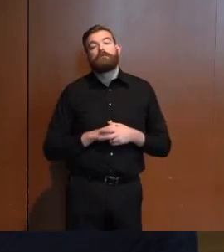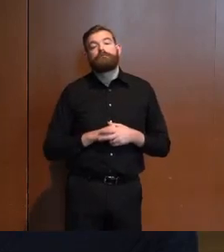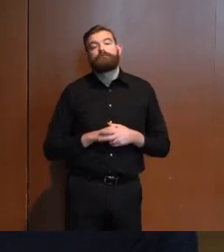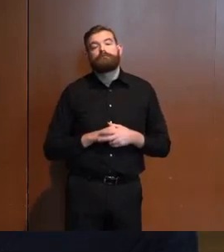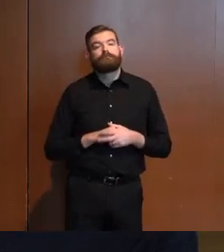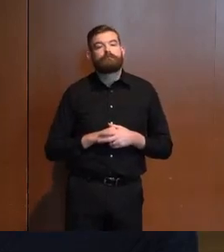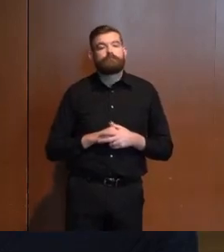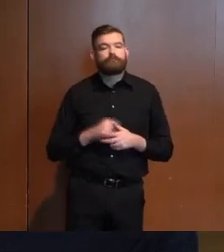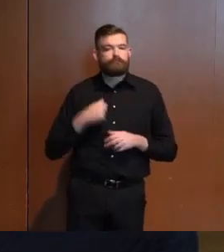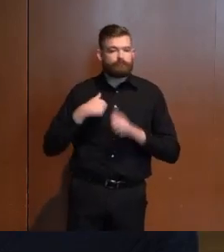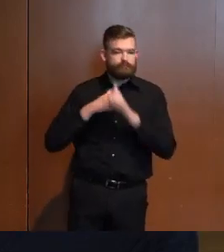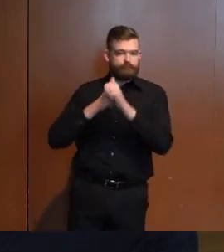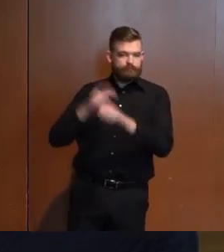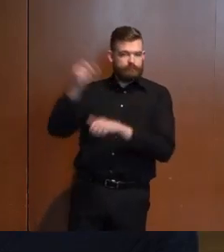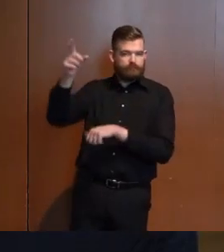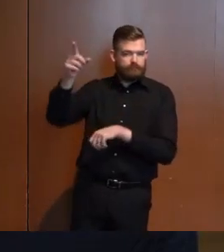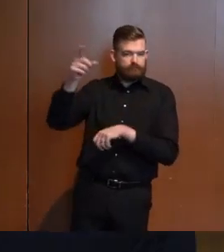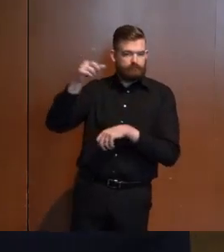as well.